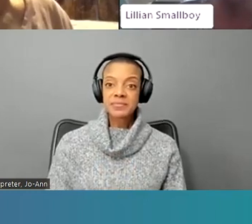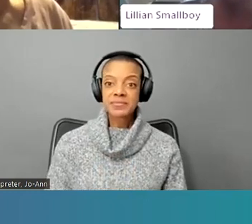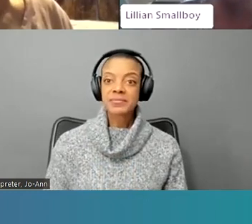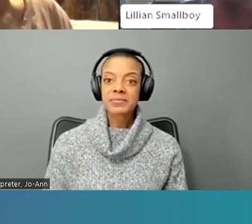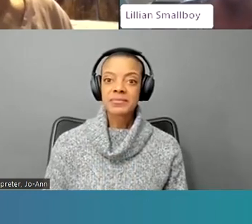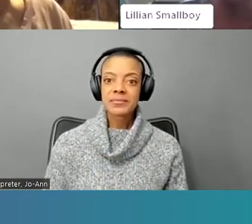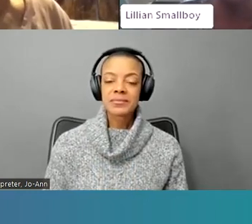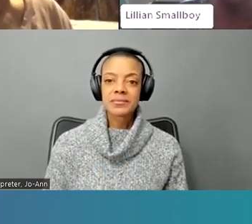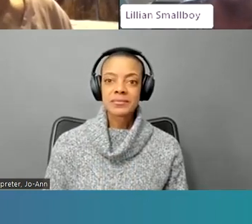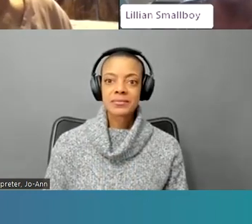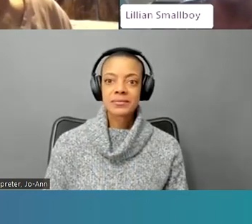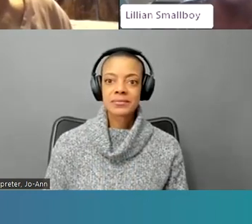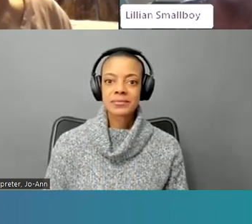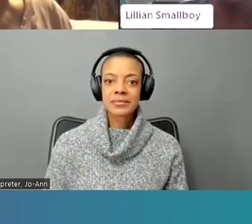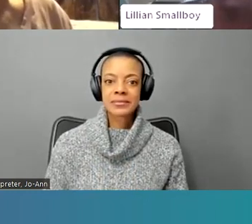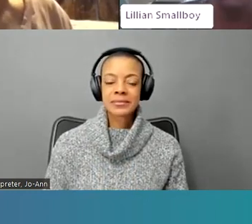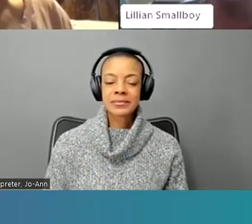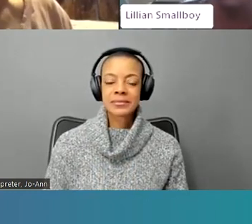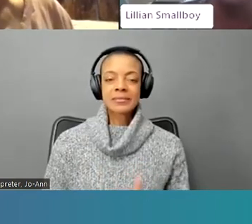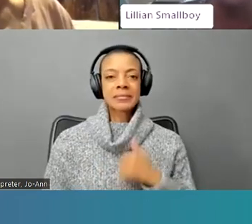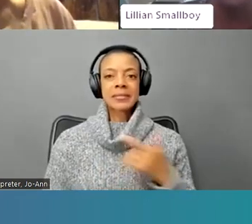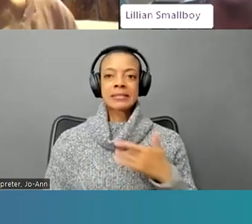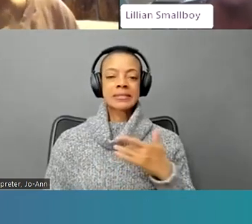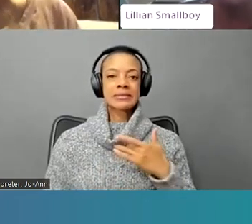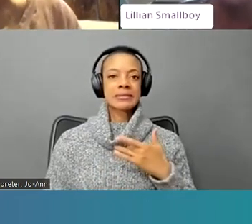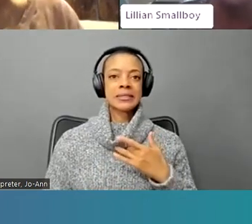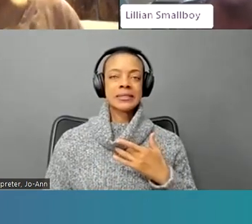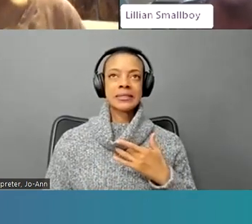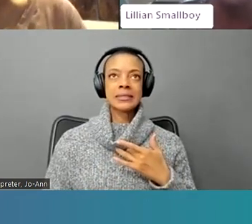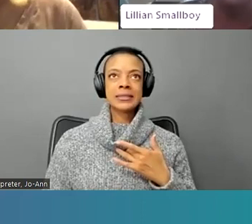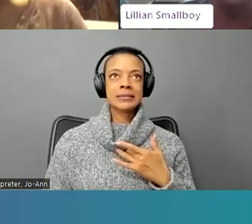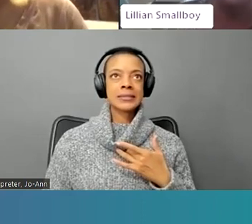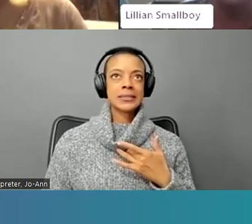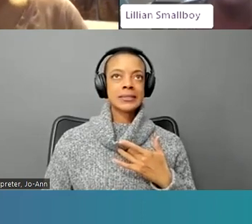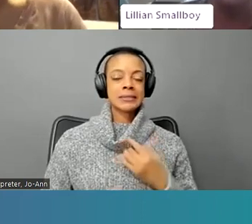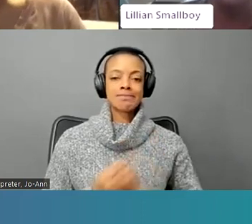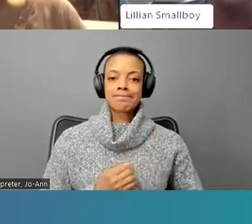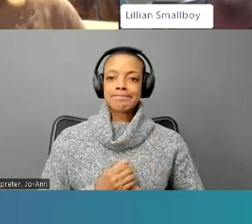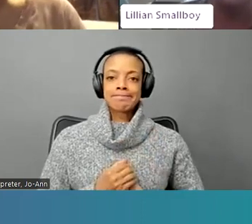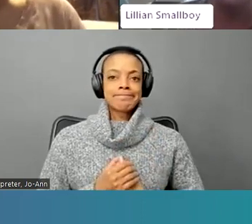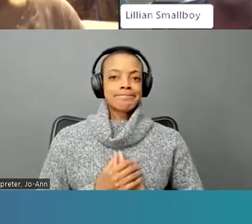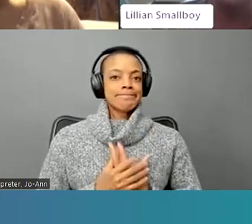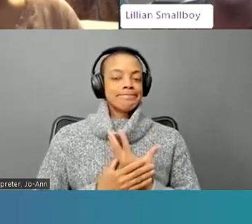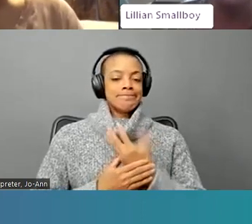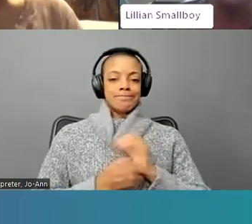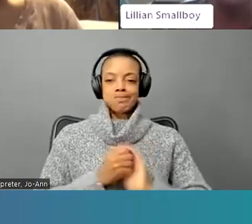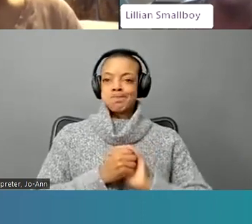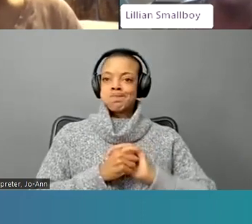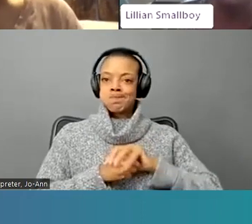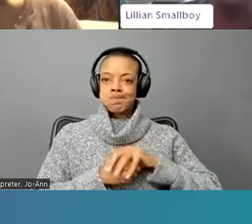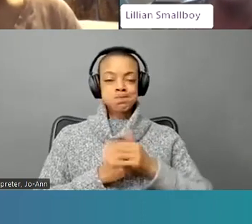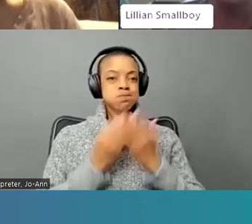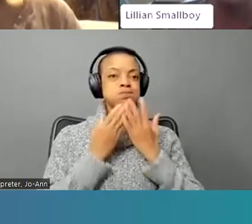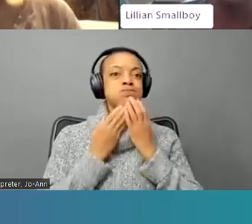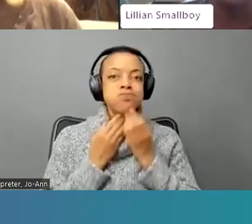I'm so filled with gratitude from the two elders